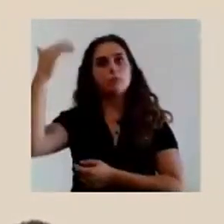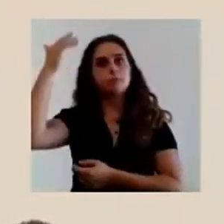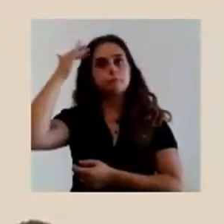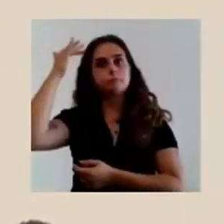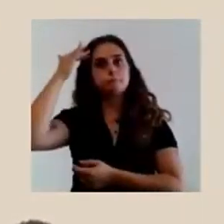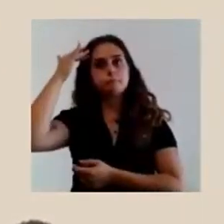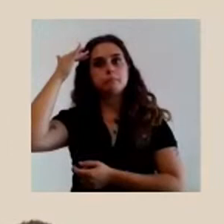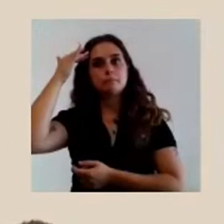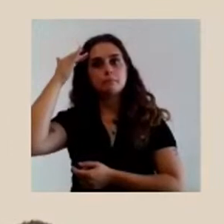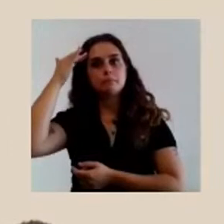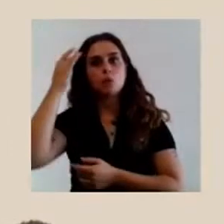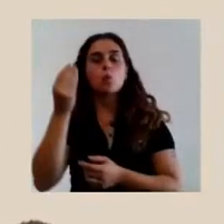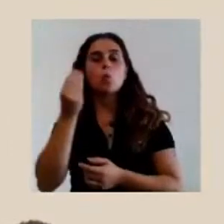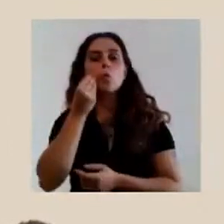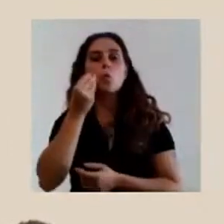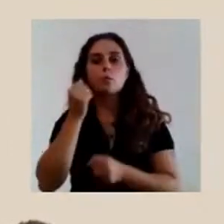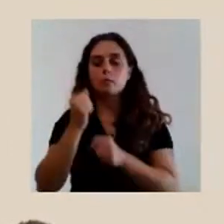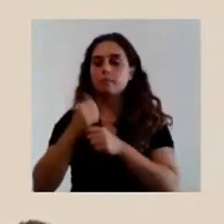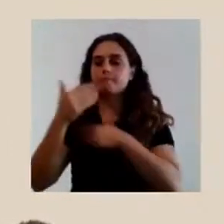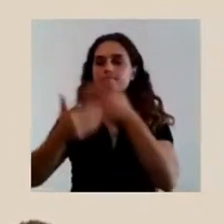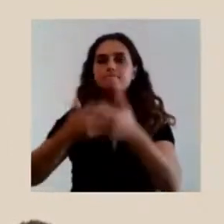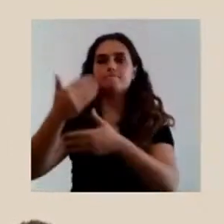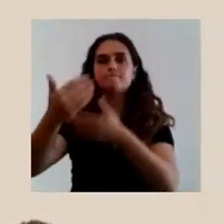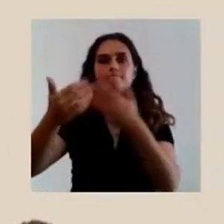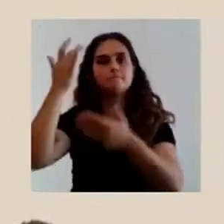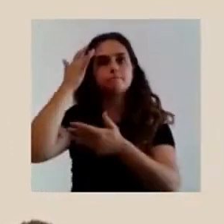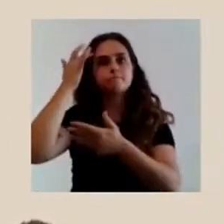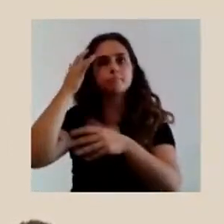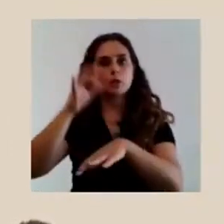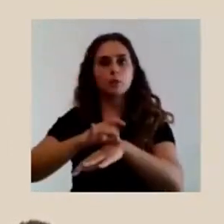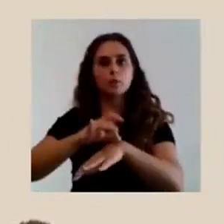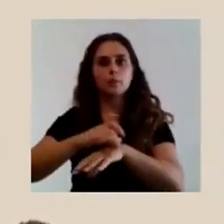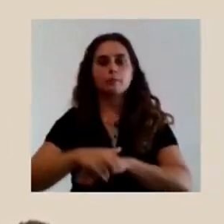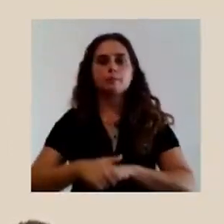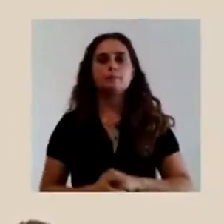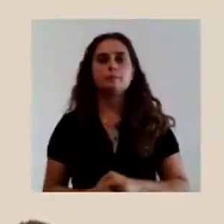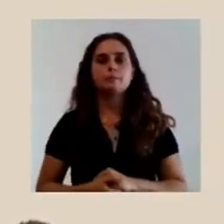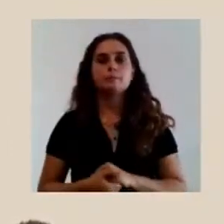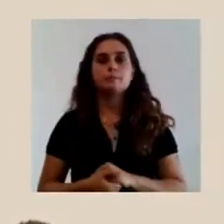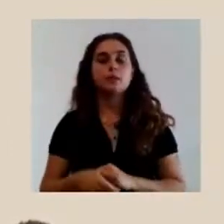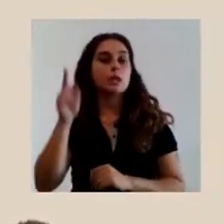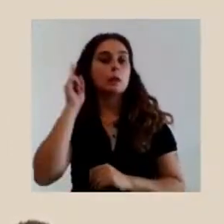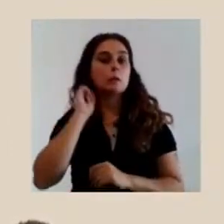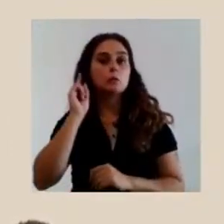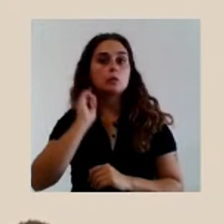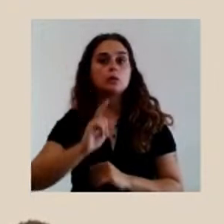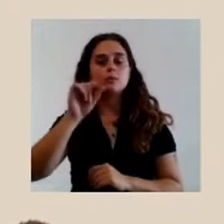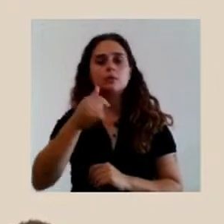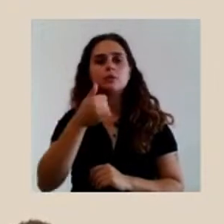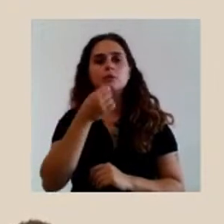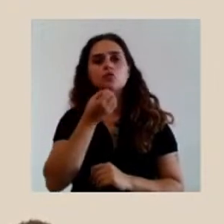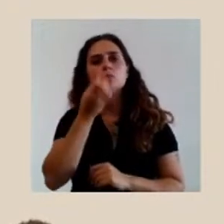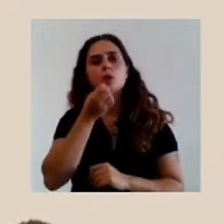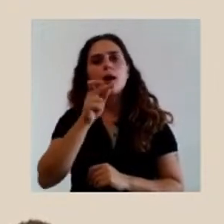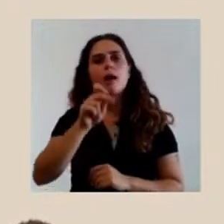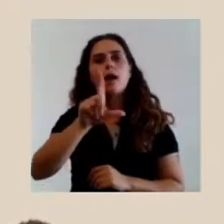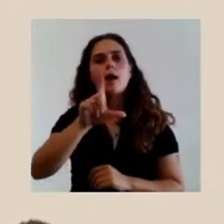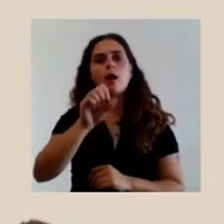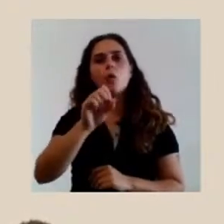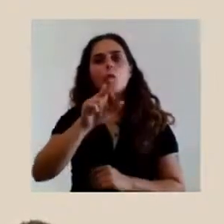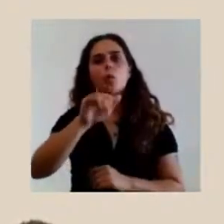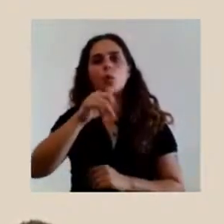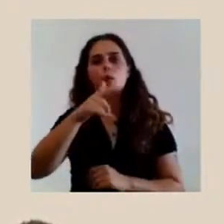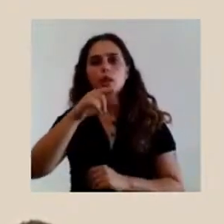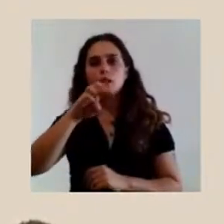health expenditure, as a function of chronic illness score. Importantly, the algorithm did not have race as an